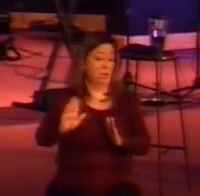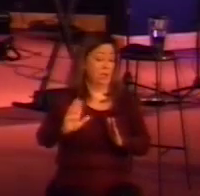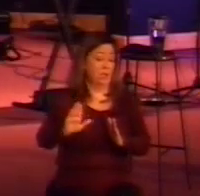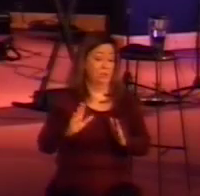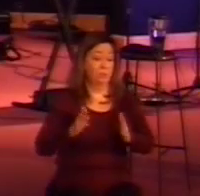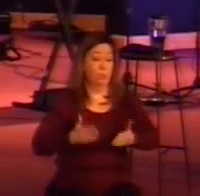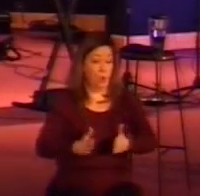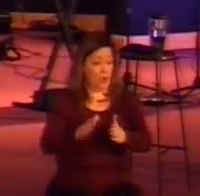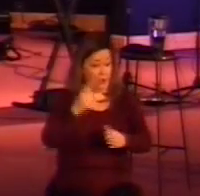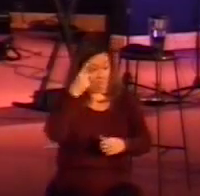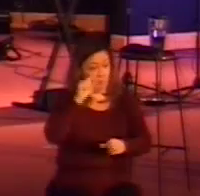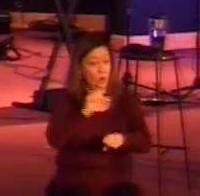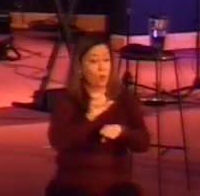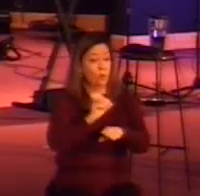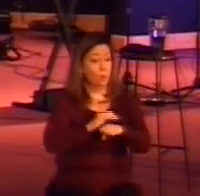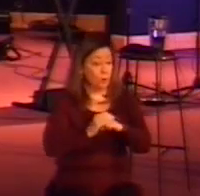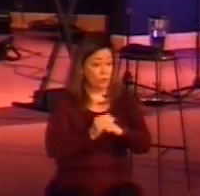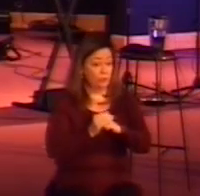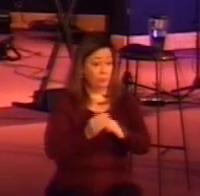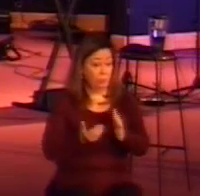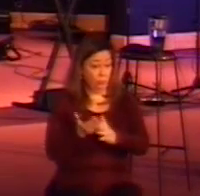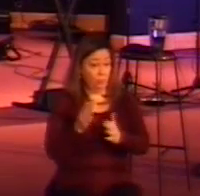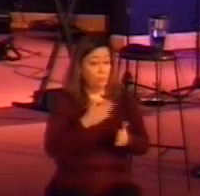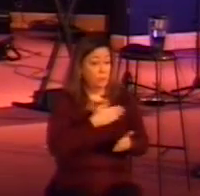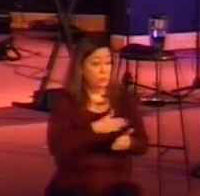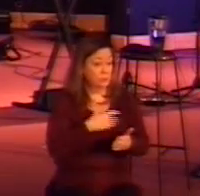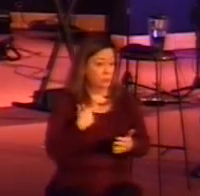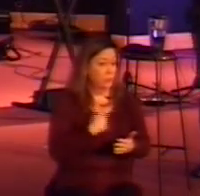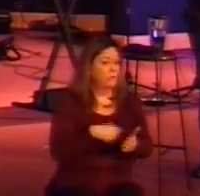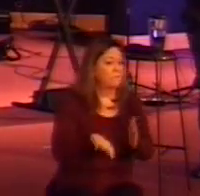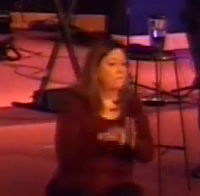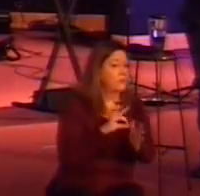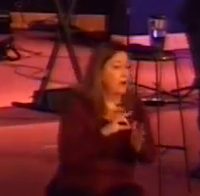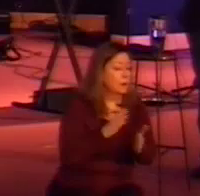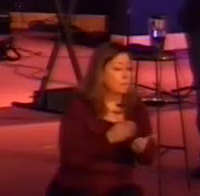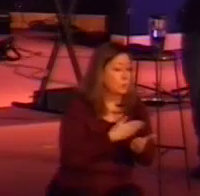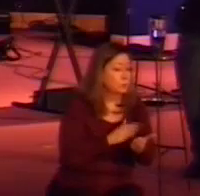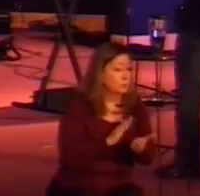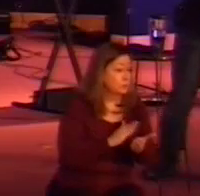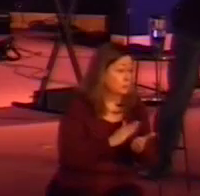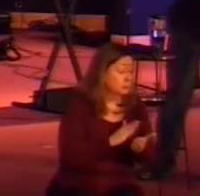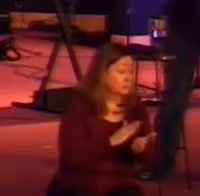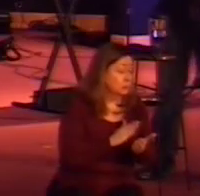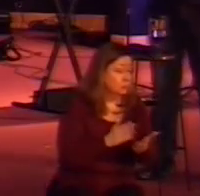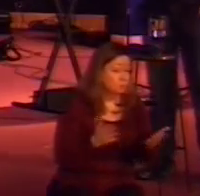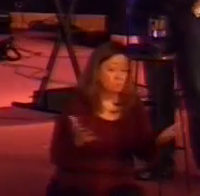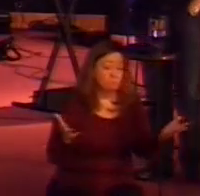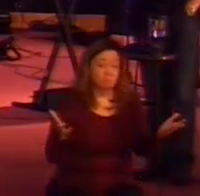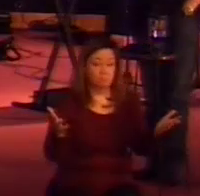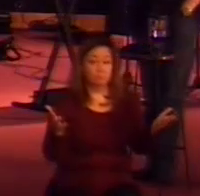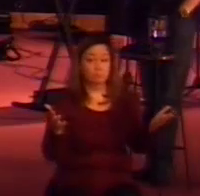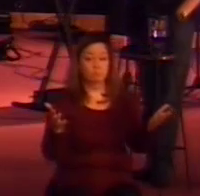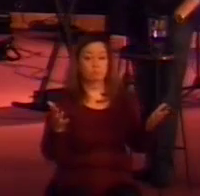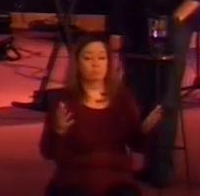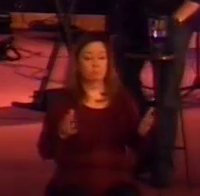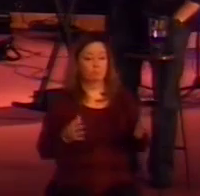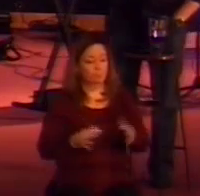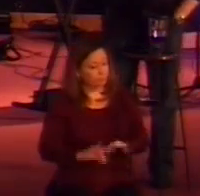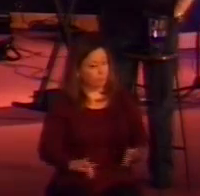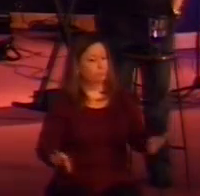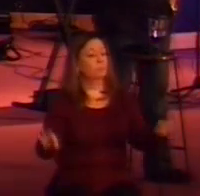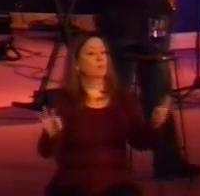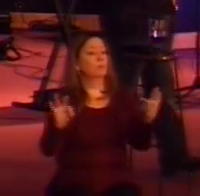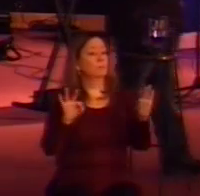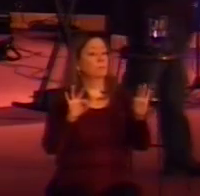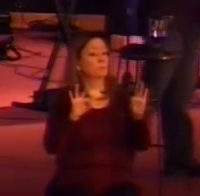for worship through music. And we find that music was very instrumental